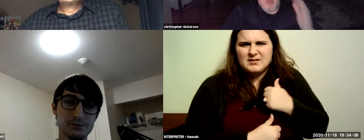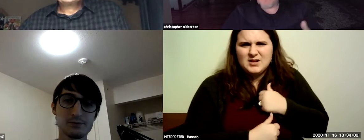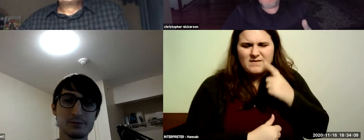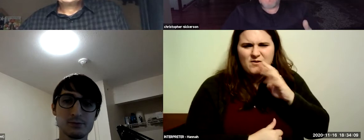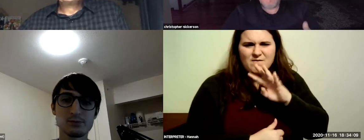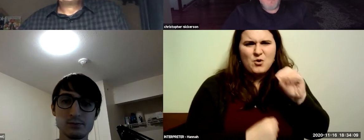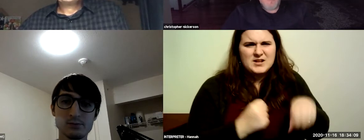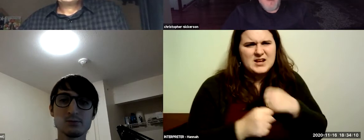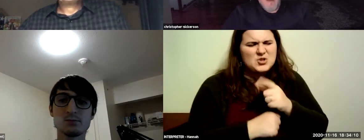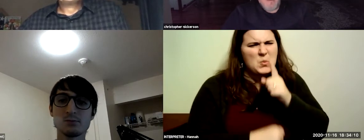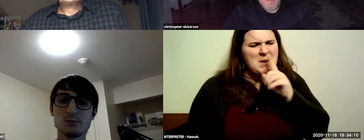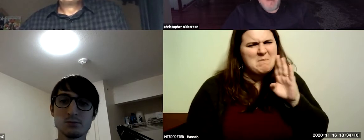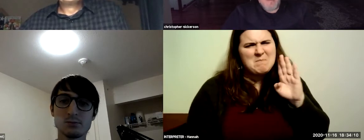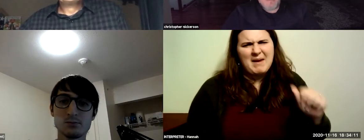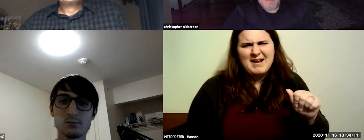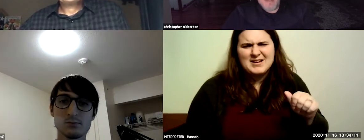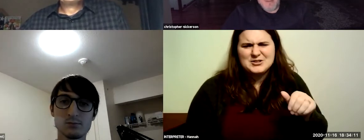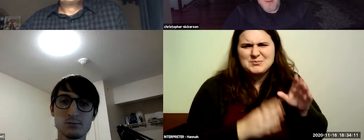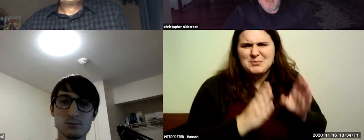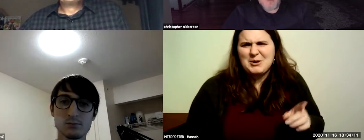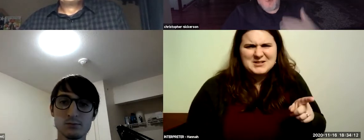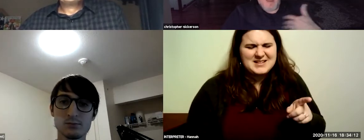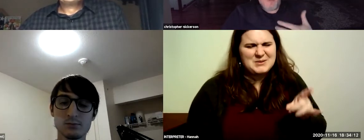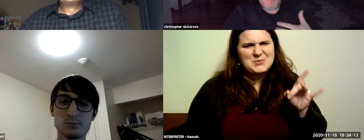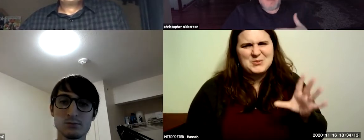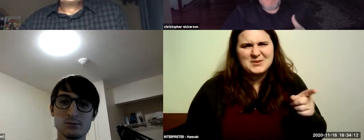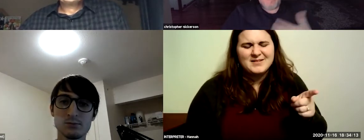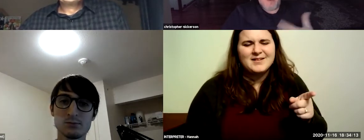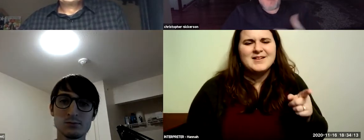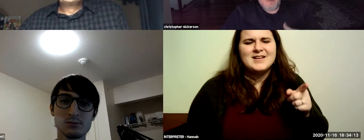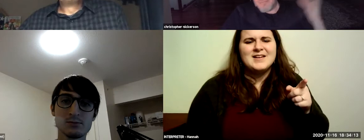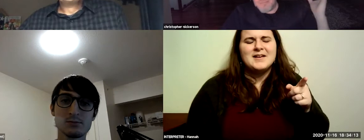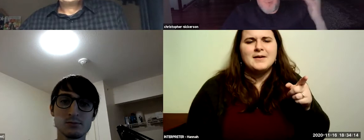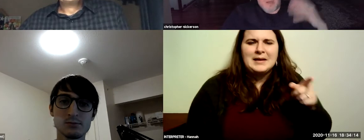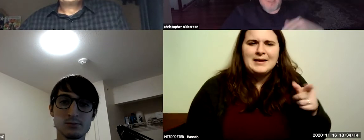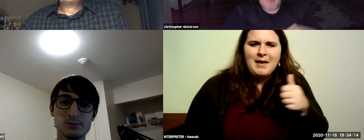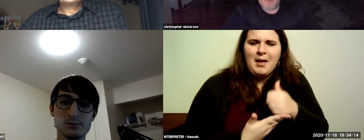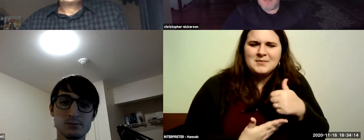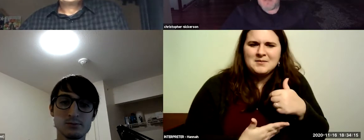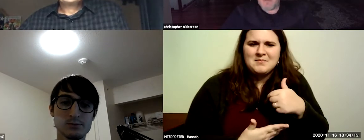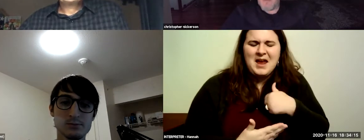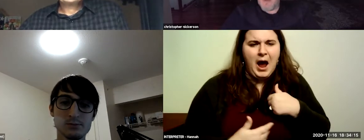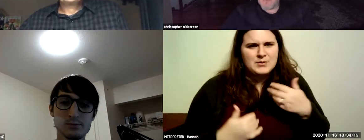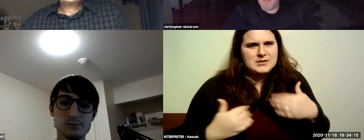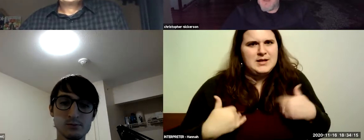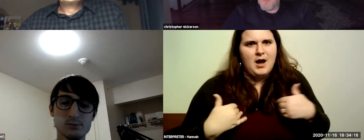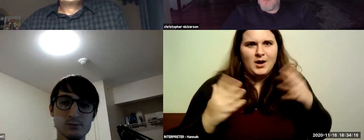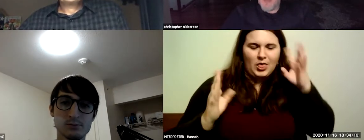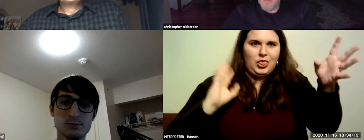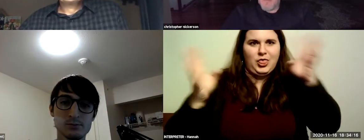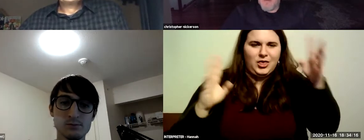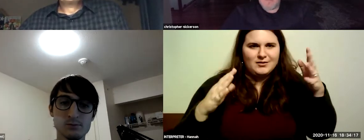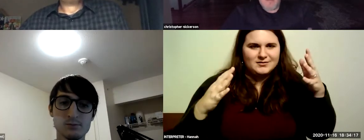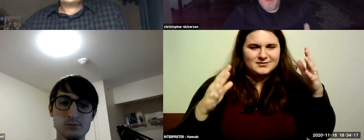a badass human. And you know, he corralled my like young, wanted to go do crazy stuff things.